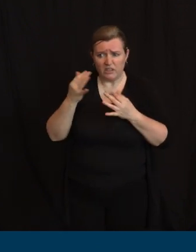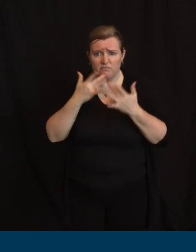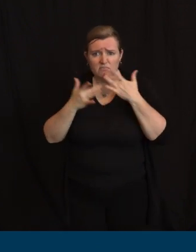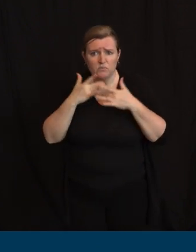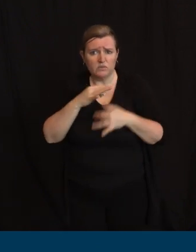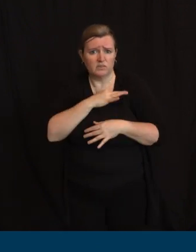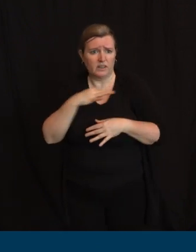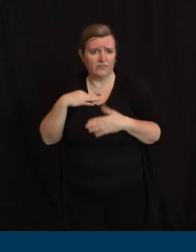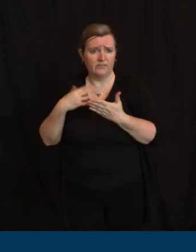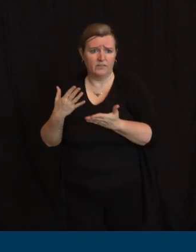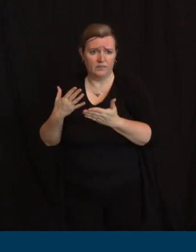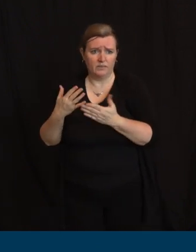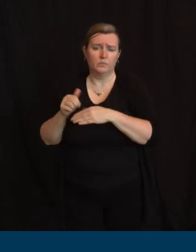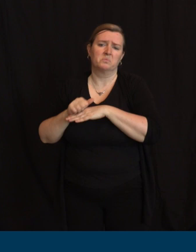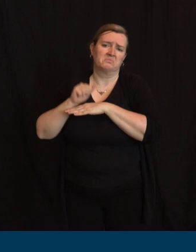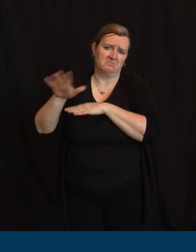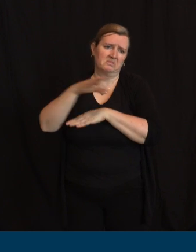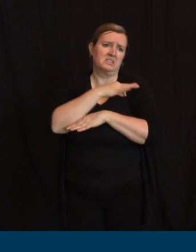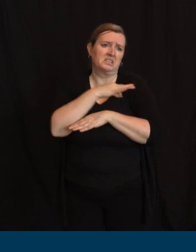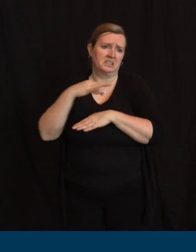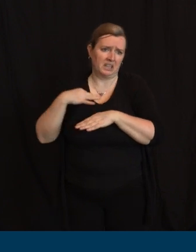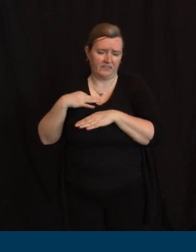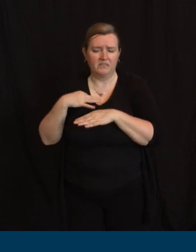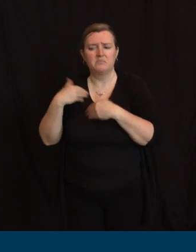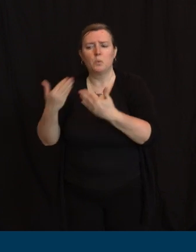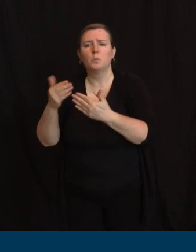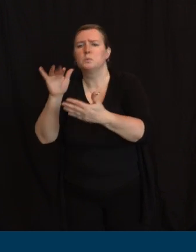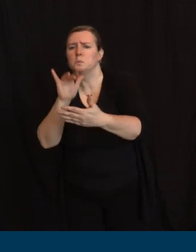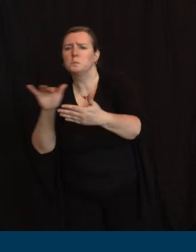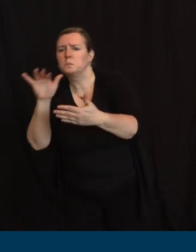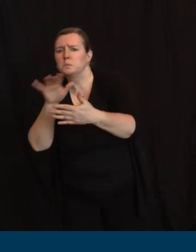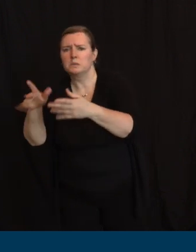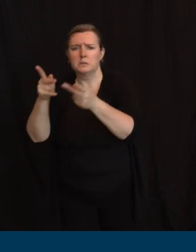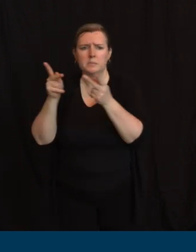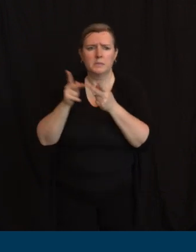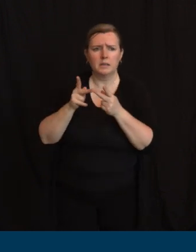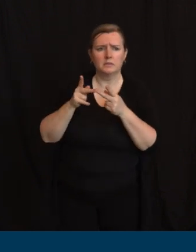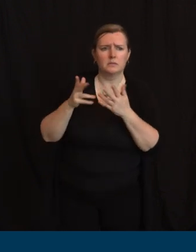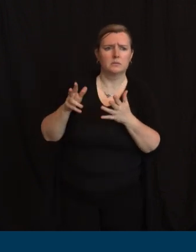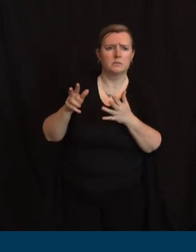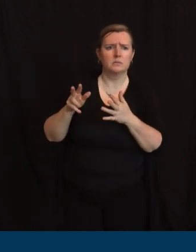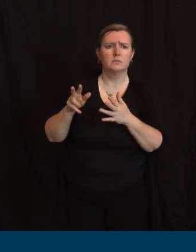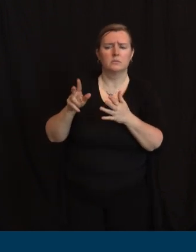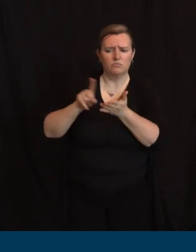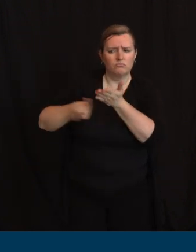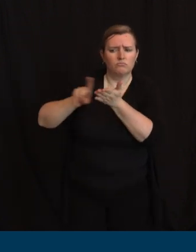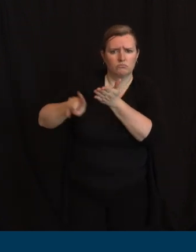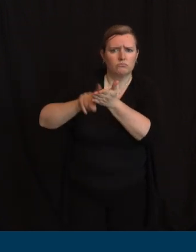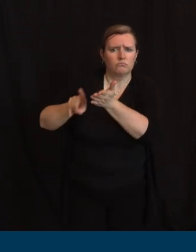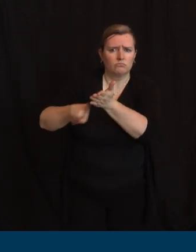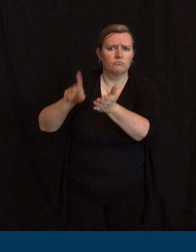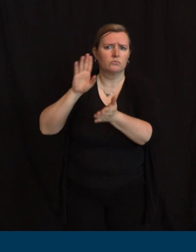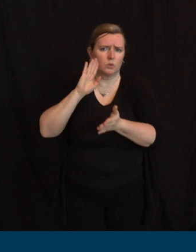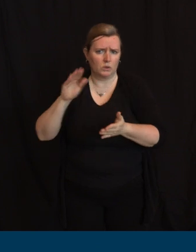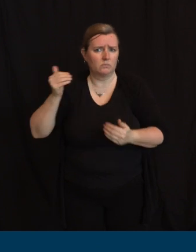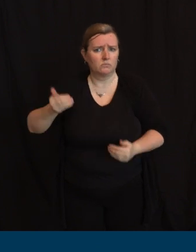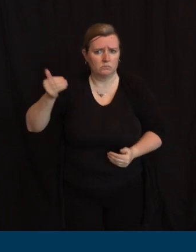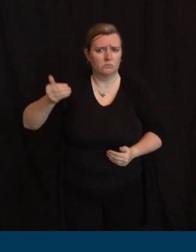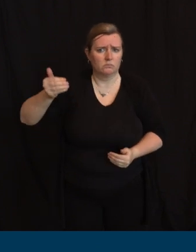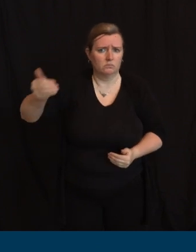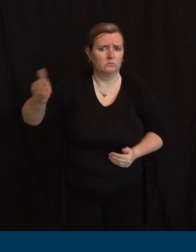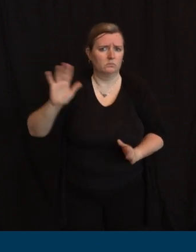out to monitor the activities of this facility on a regular basis. This